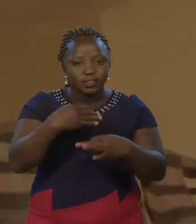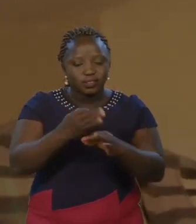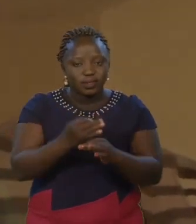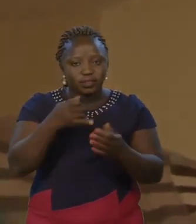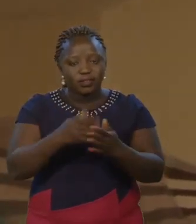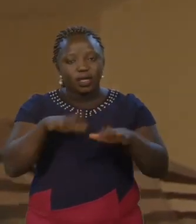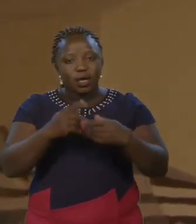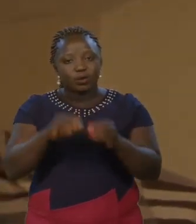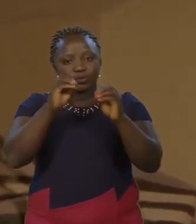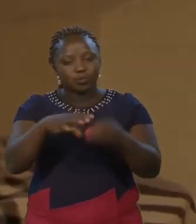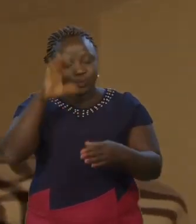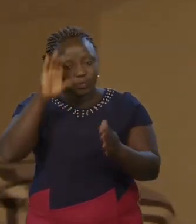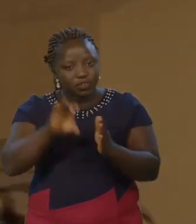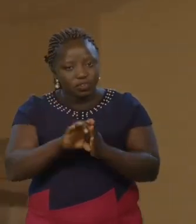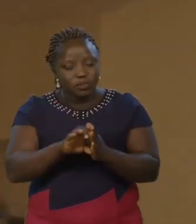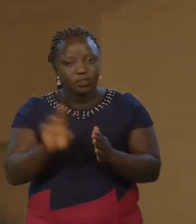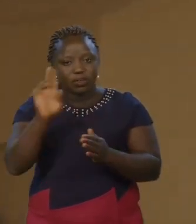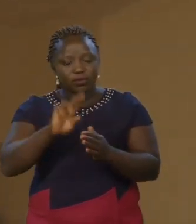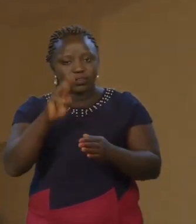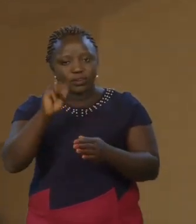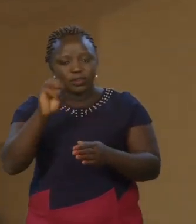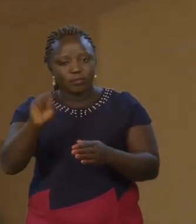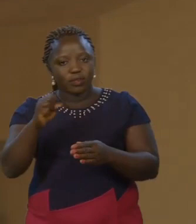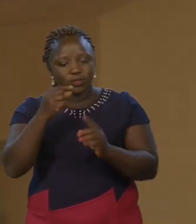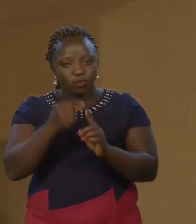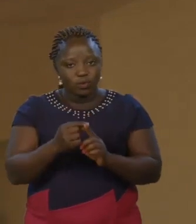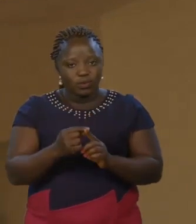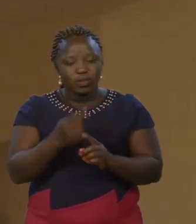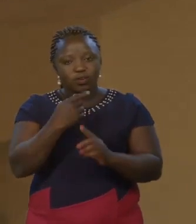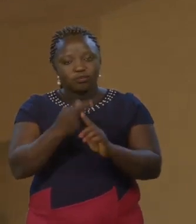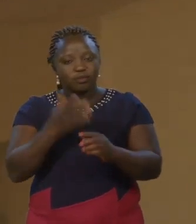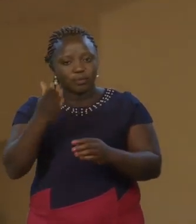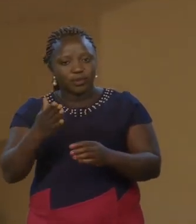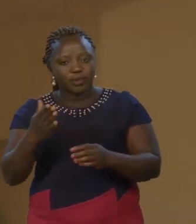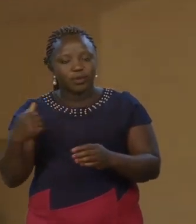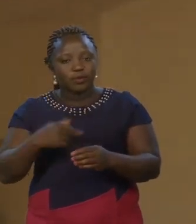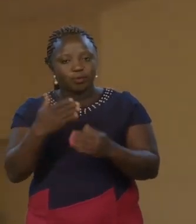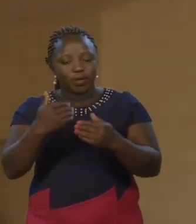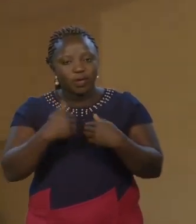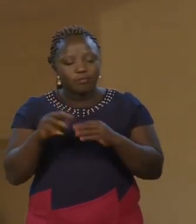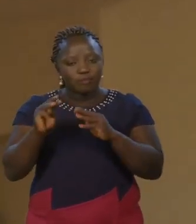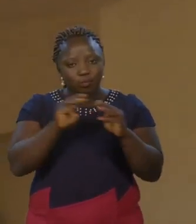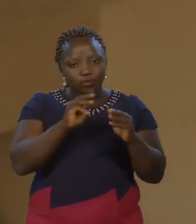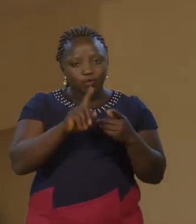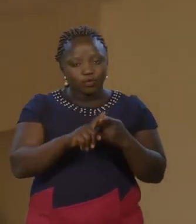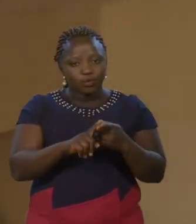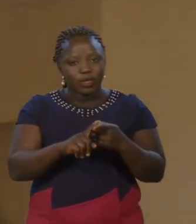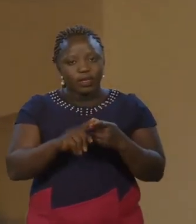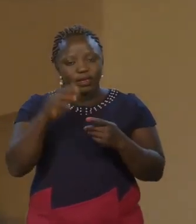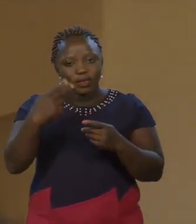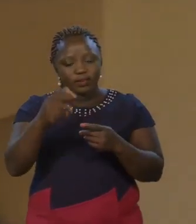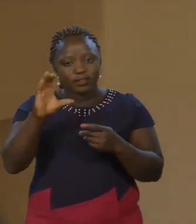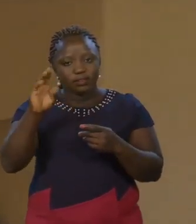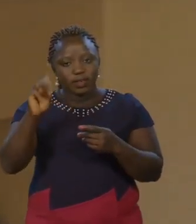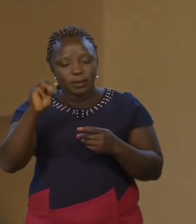how to put pictures, how to put everything using Microsoft Word. Then from Microsoft Word, we move to